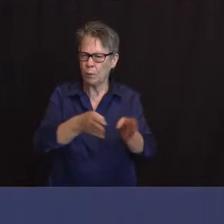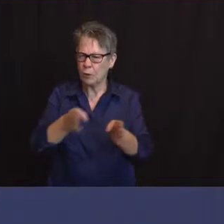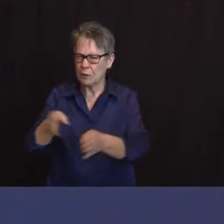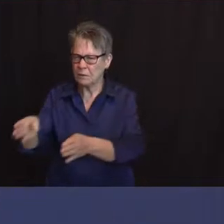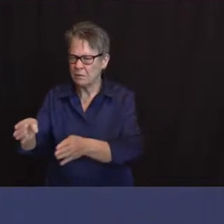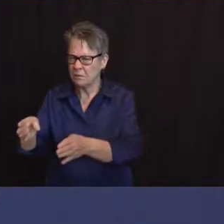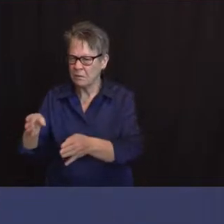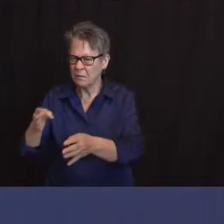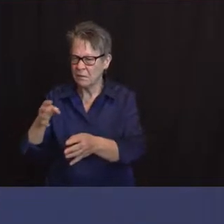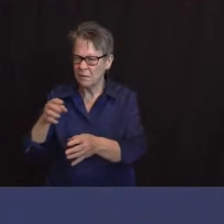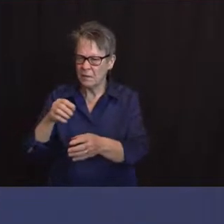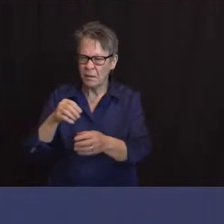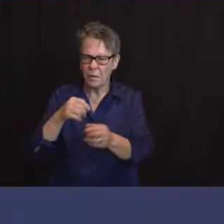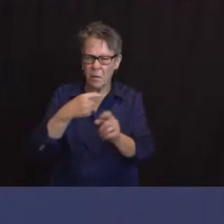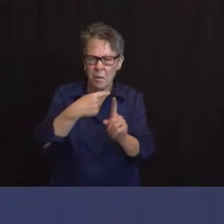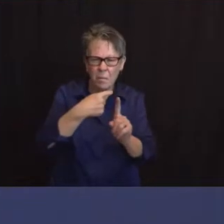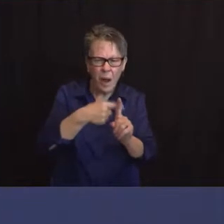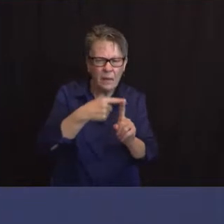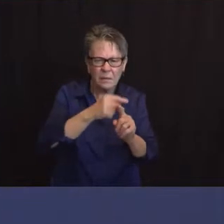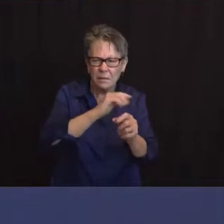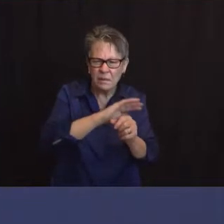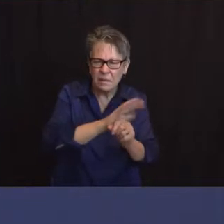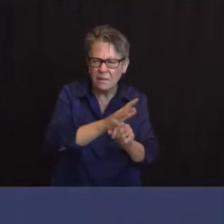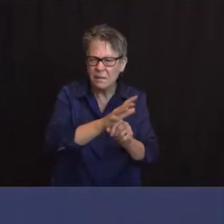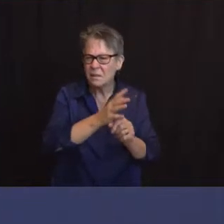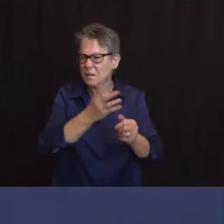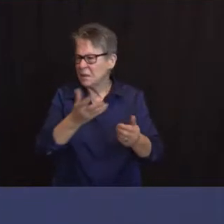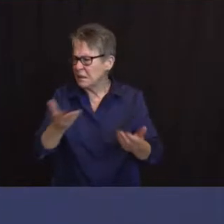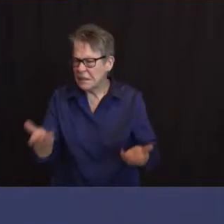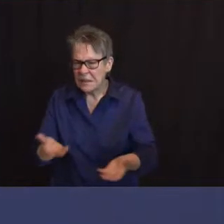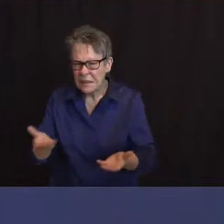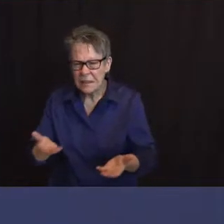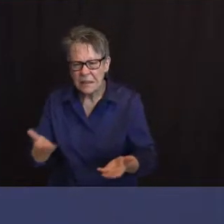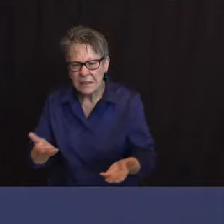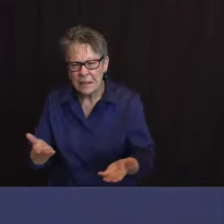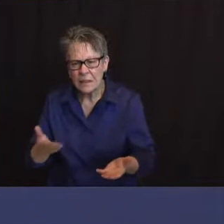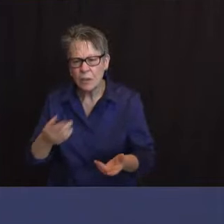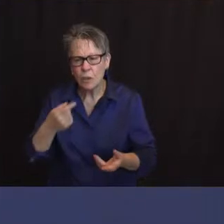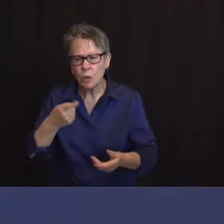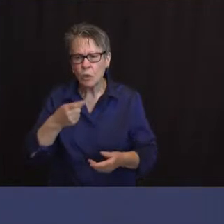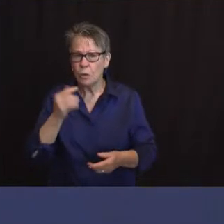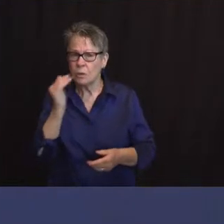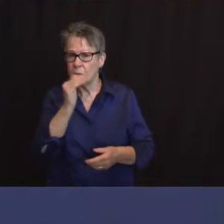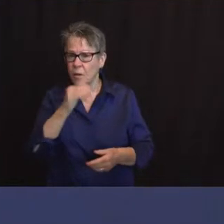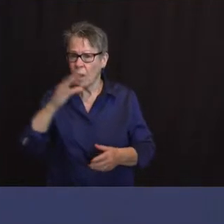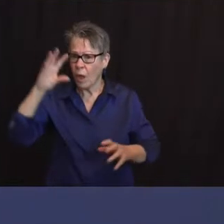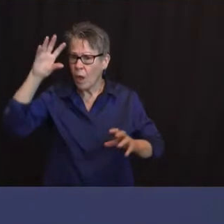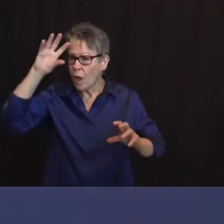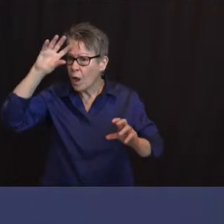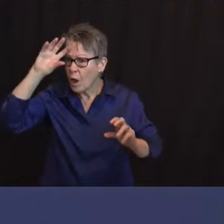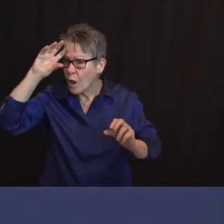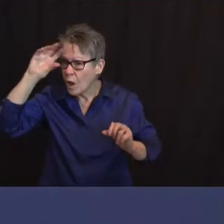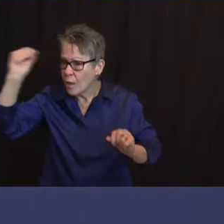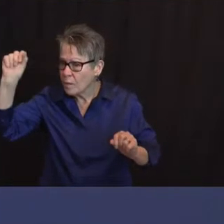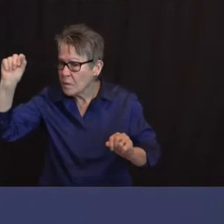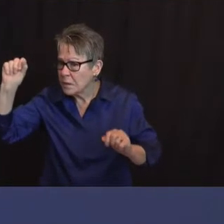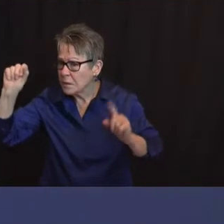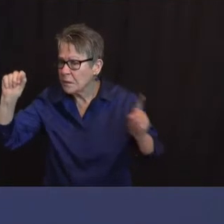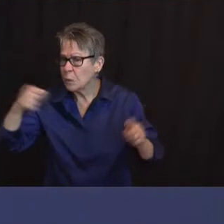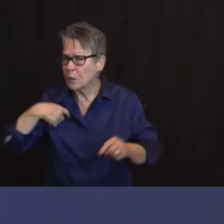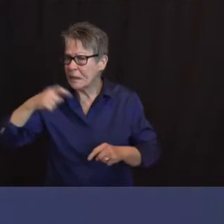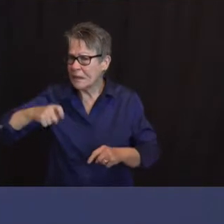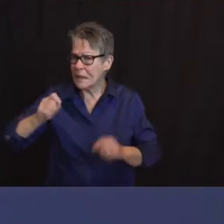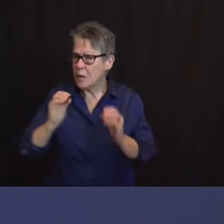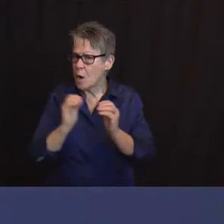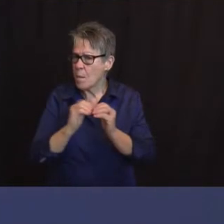officials that New Jersey should be getting more vaccines than it is? And if so, what are you saying to them? Who are you talking to? What has